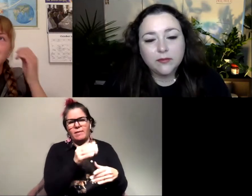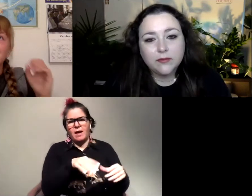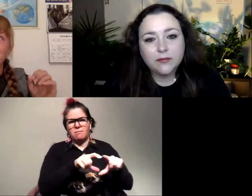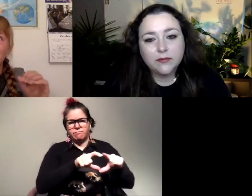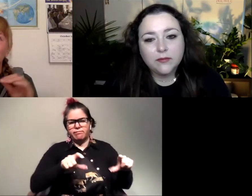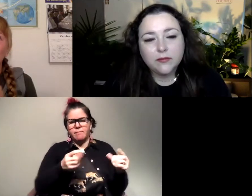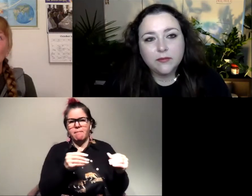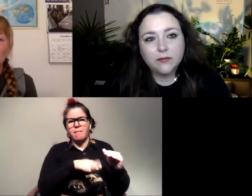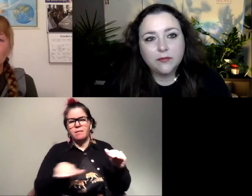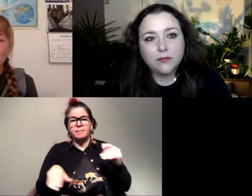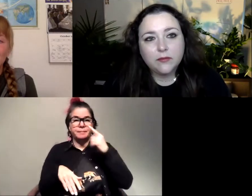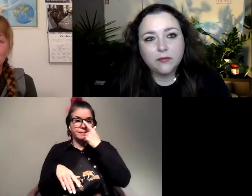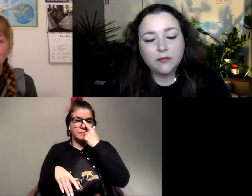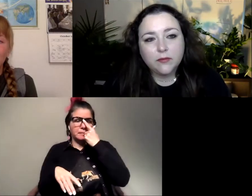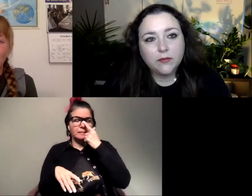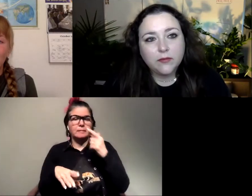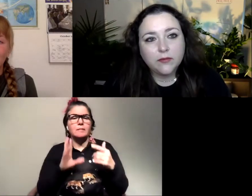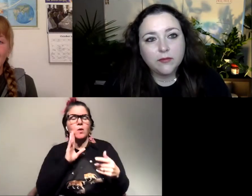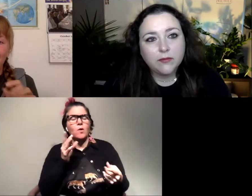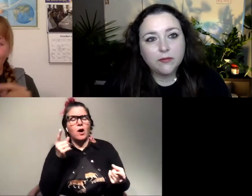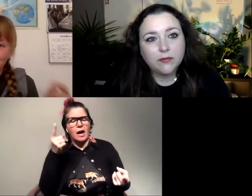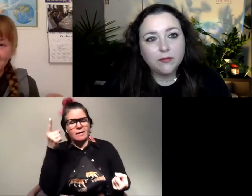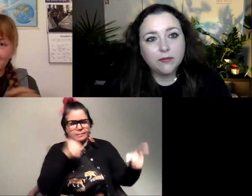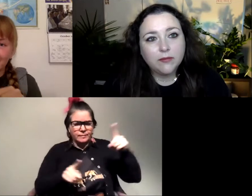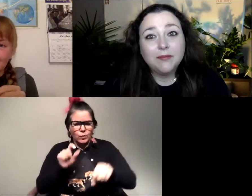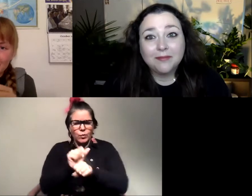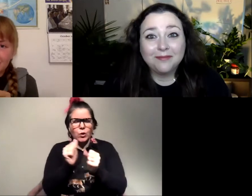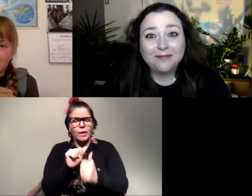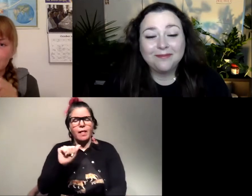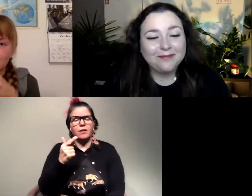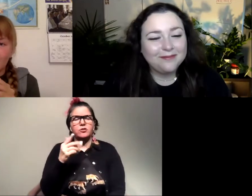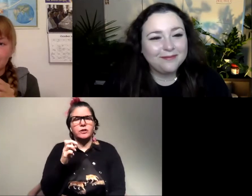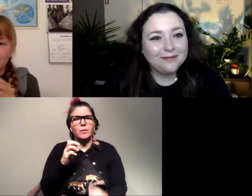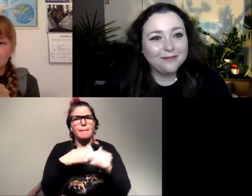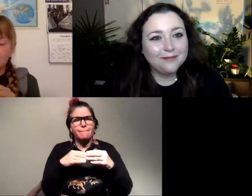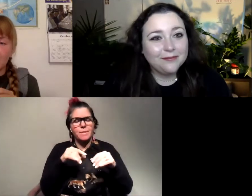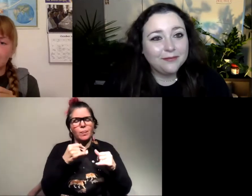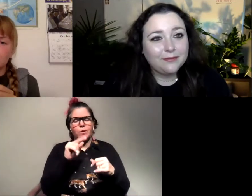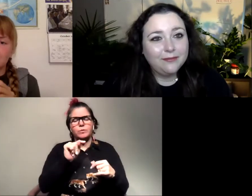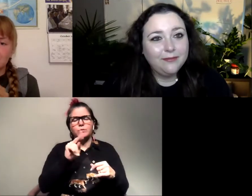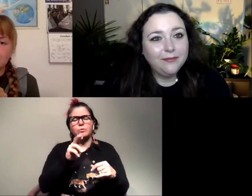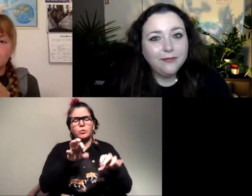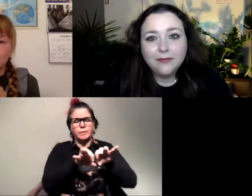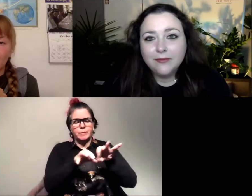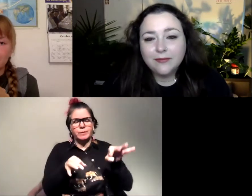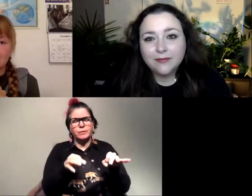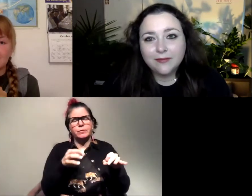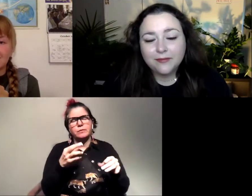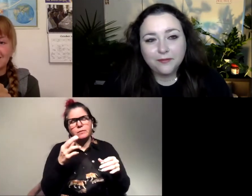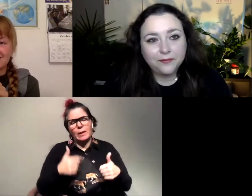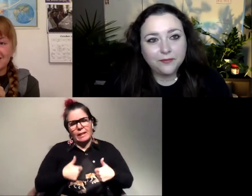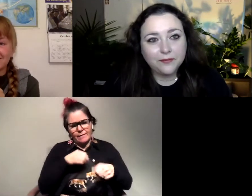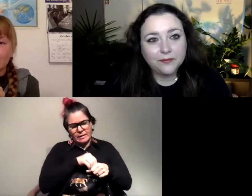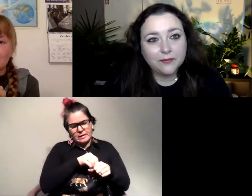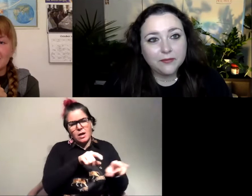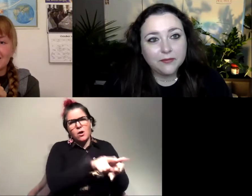And they'll work with algae. So they'll like build these tubes, and part of the reason they have the tubes is to live in, but part of the reason is that